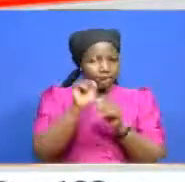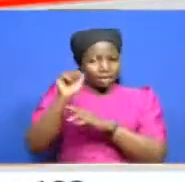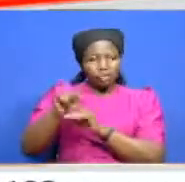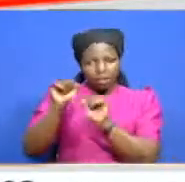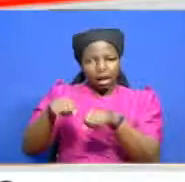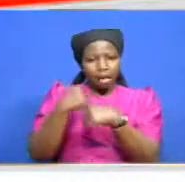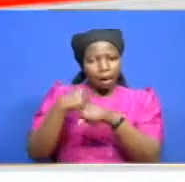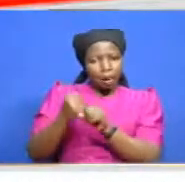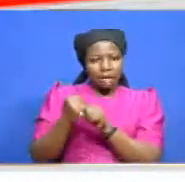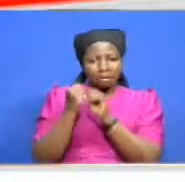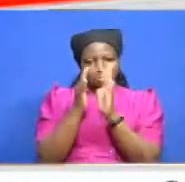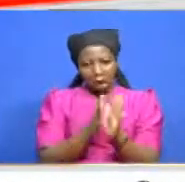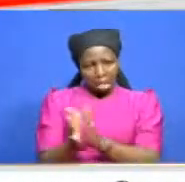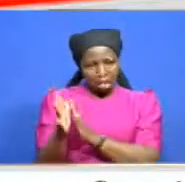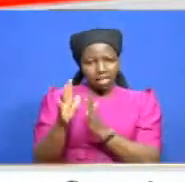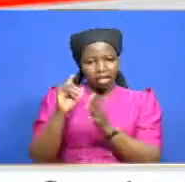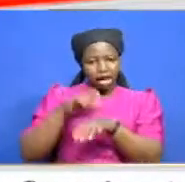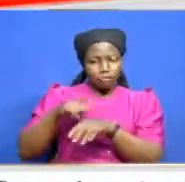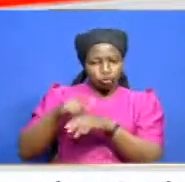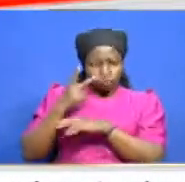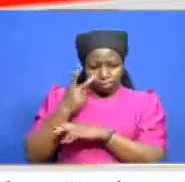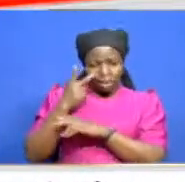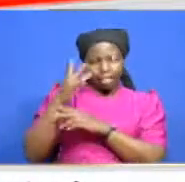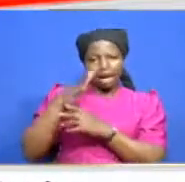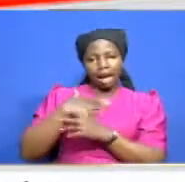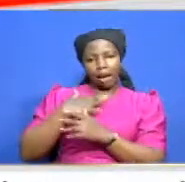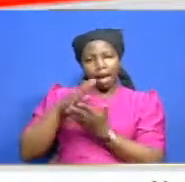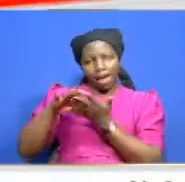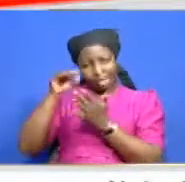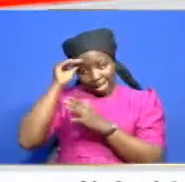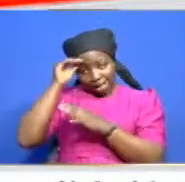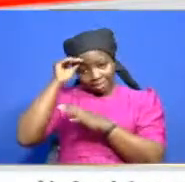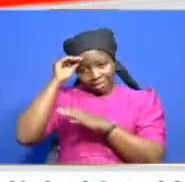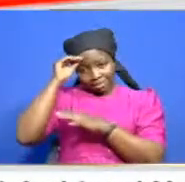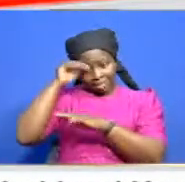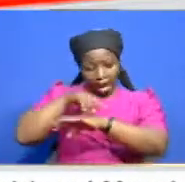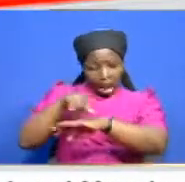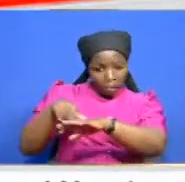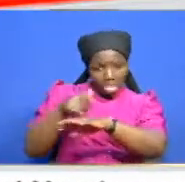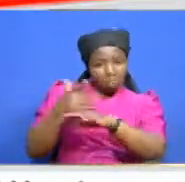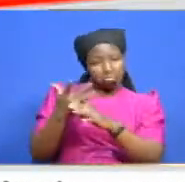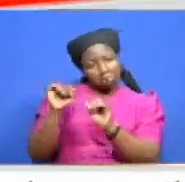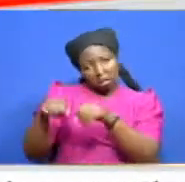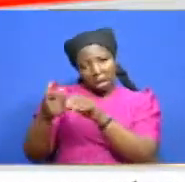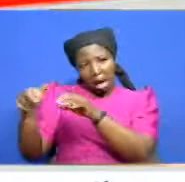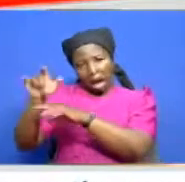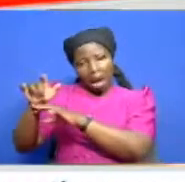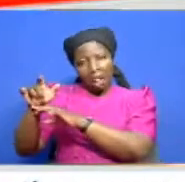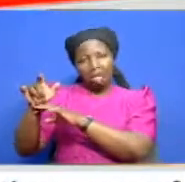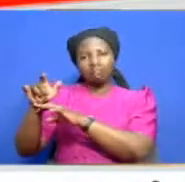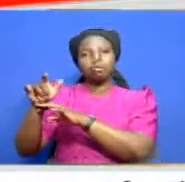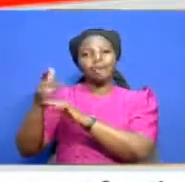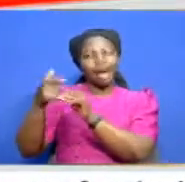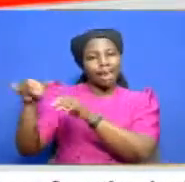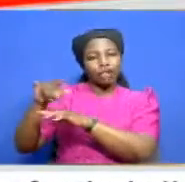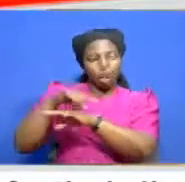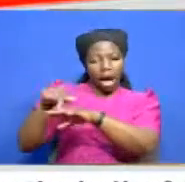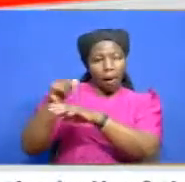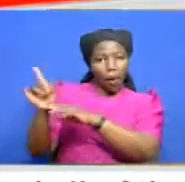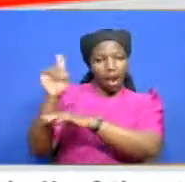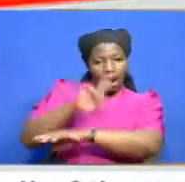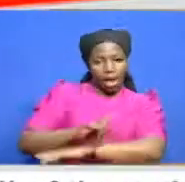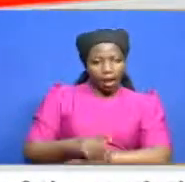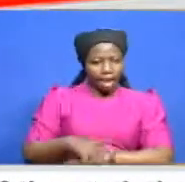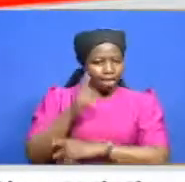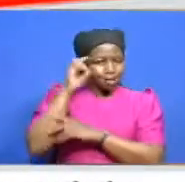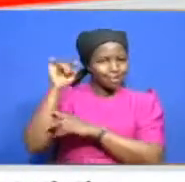around 3:10. We can add an extra hour per day, for example, and I don't think that will be too much for our